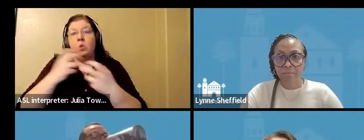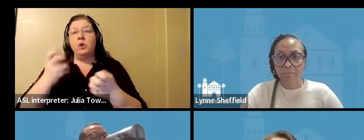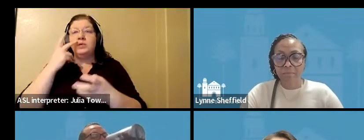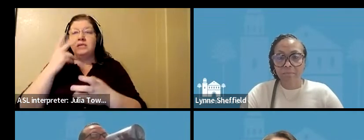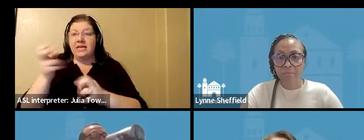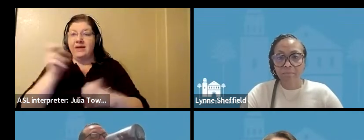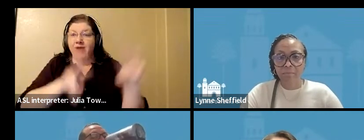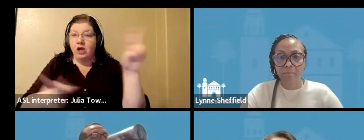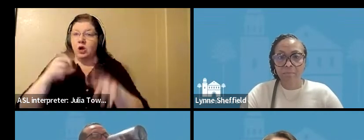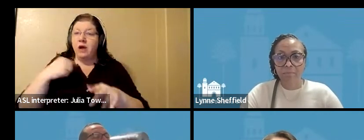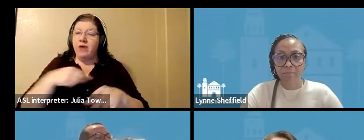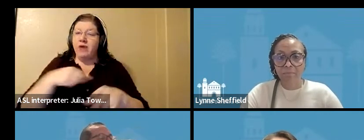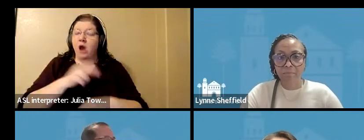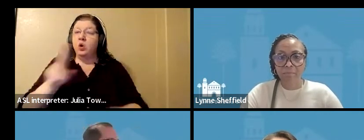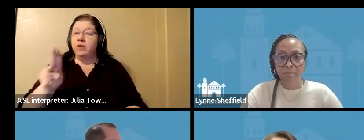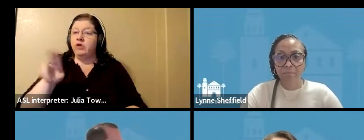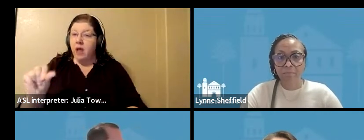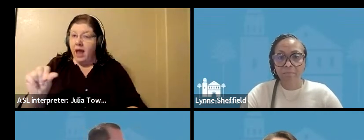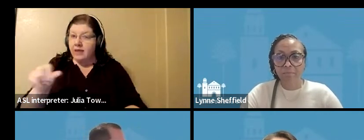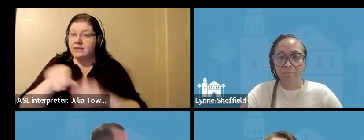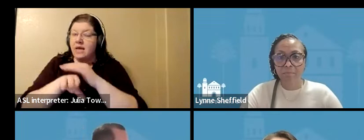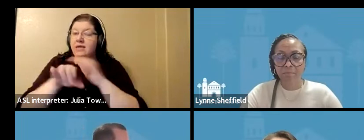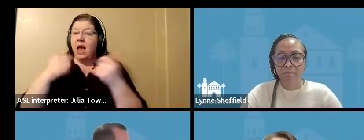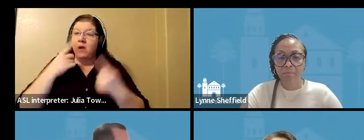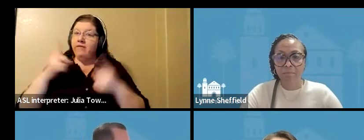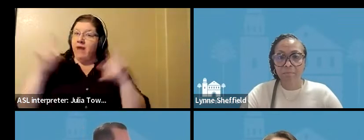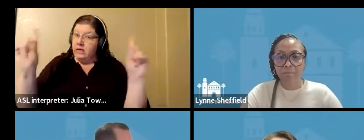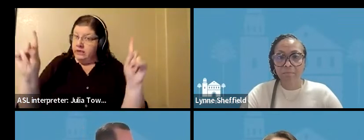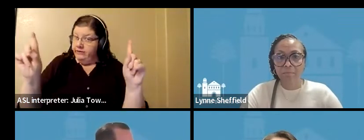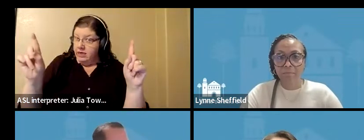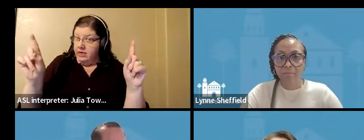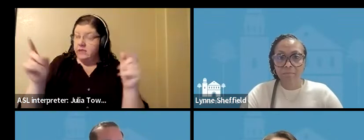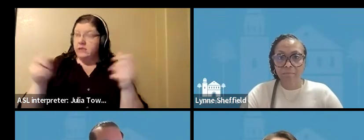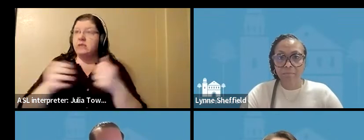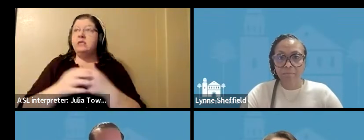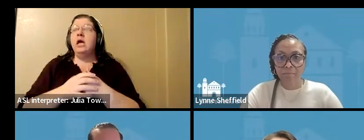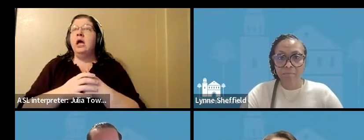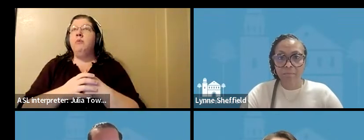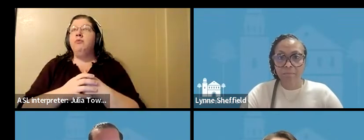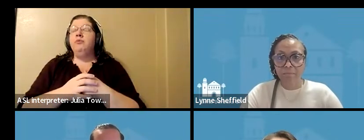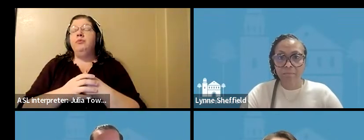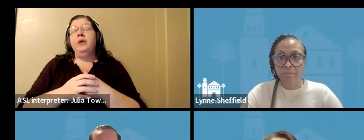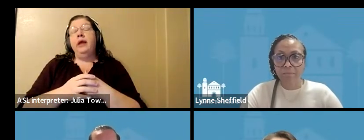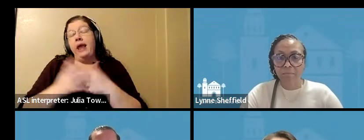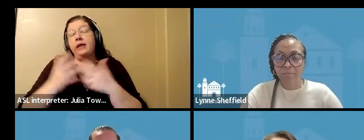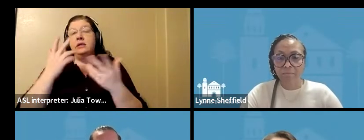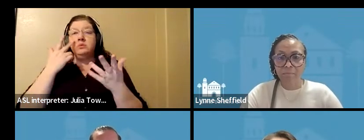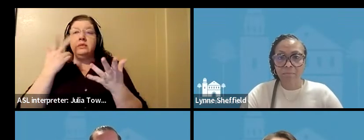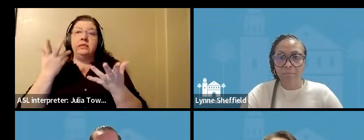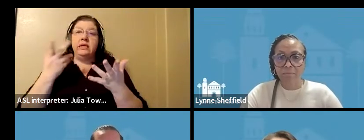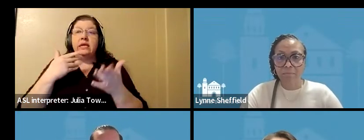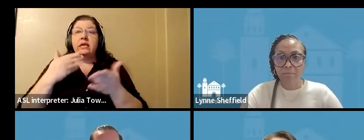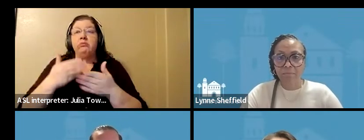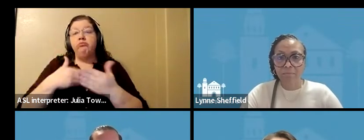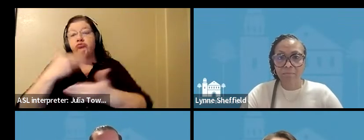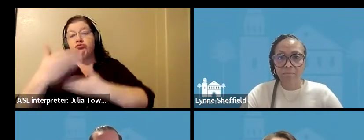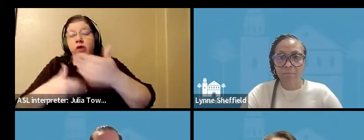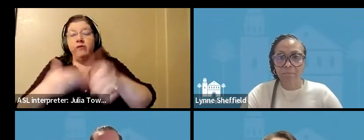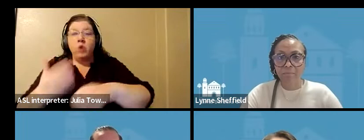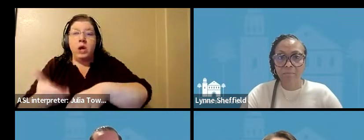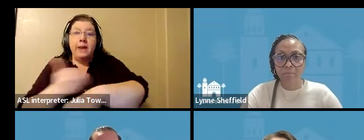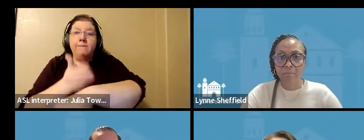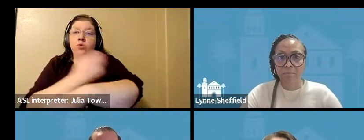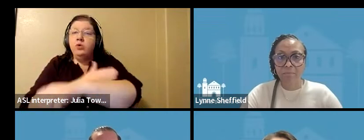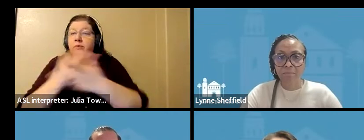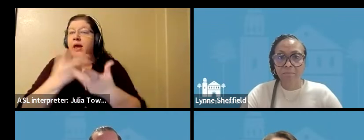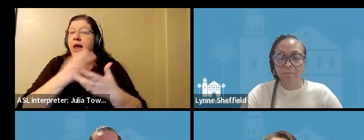our universal access and how effective it is, and look at like steps for improvement